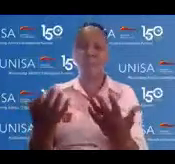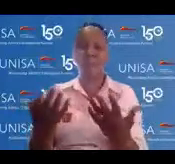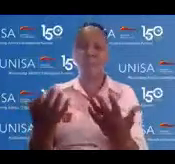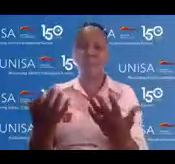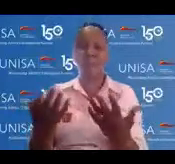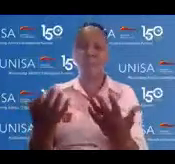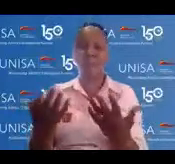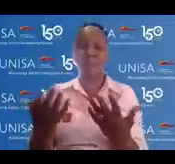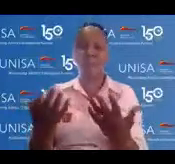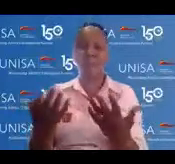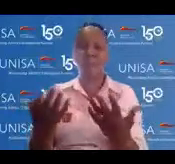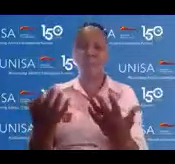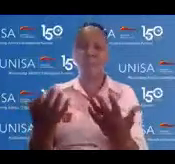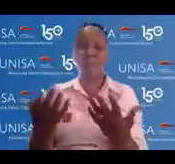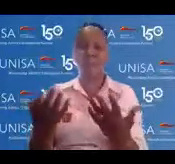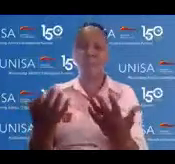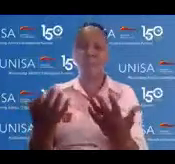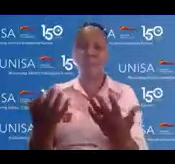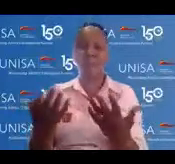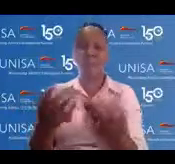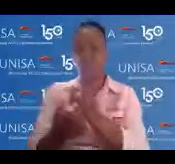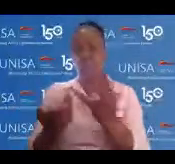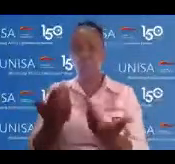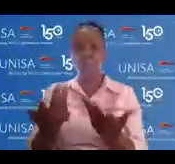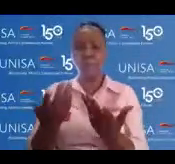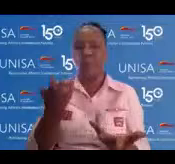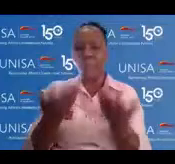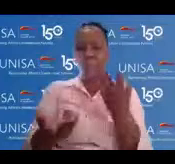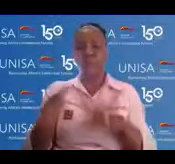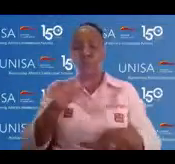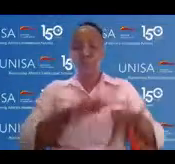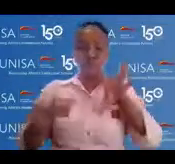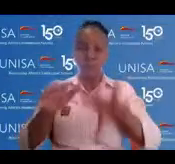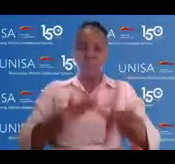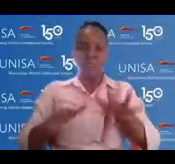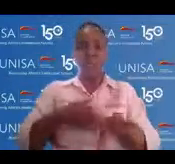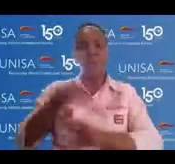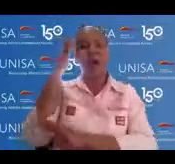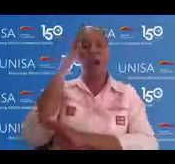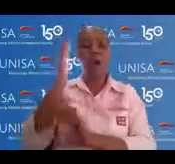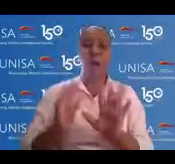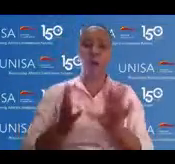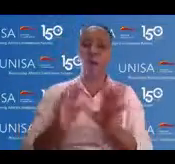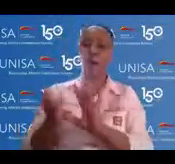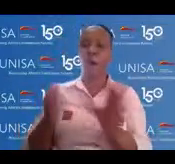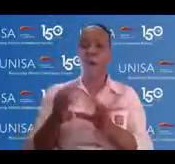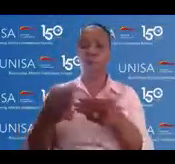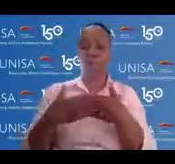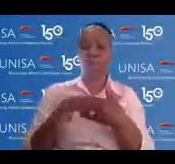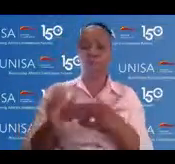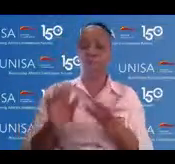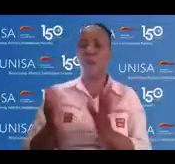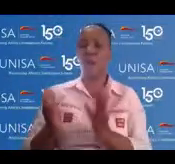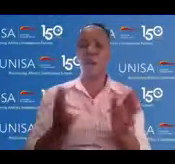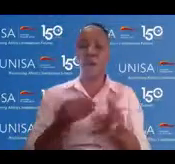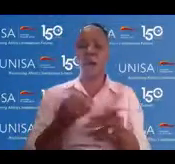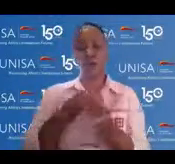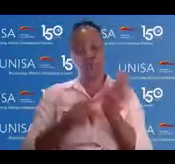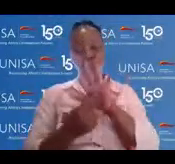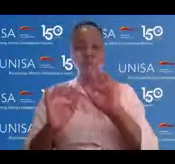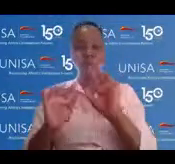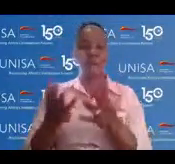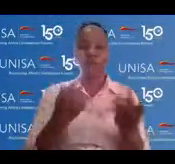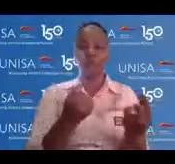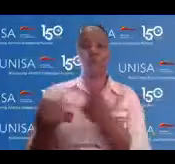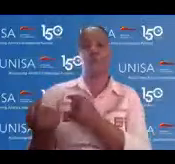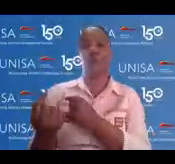on block because you're panicking maybe, then you must know, okay, how do I unblock it? And I'm going to show you how to do that. So